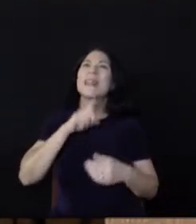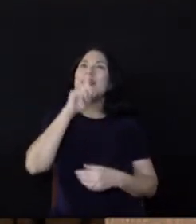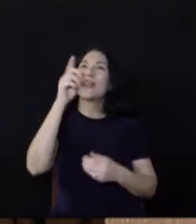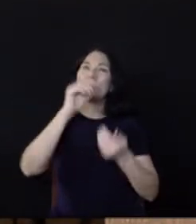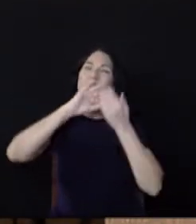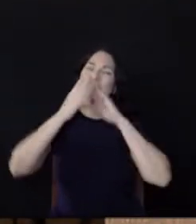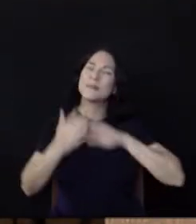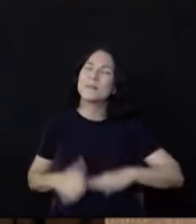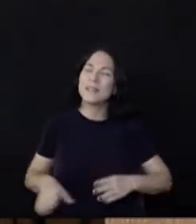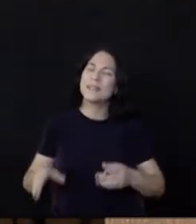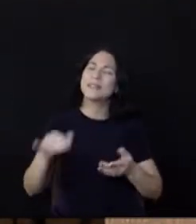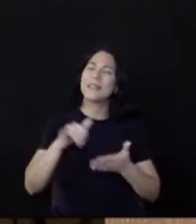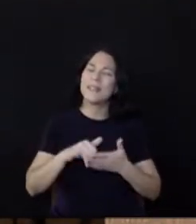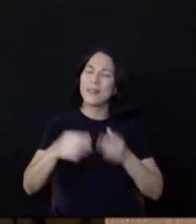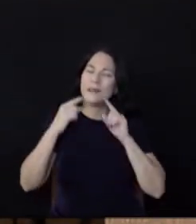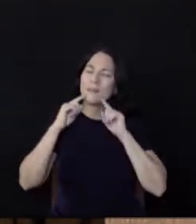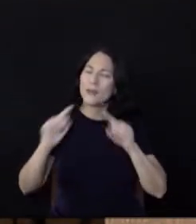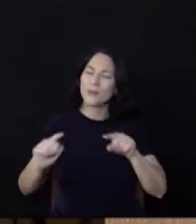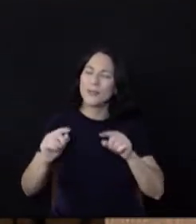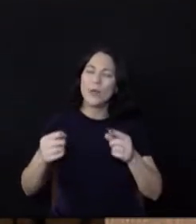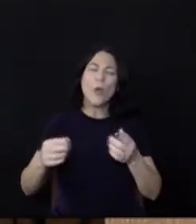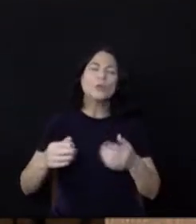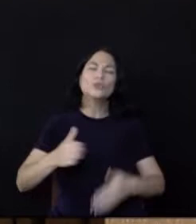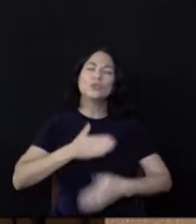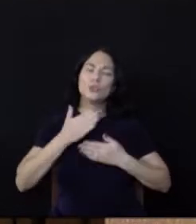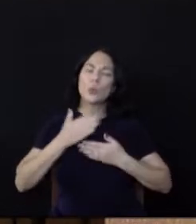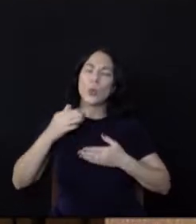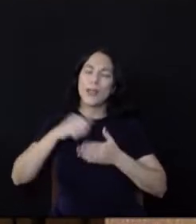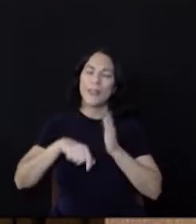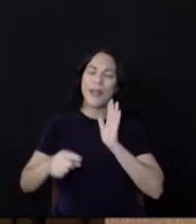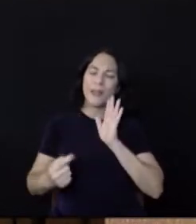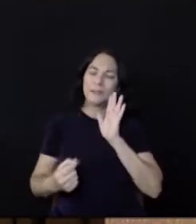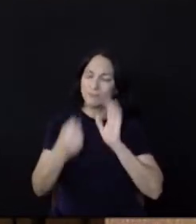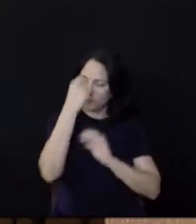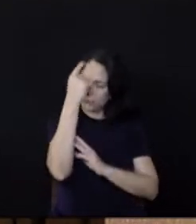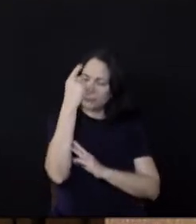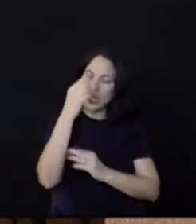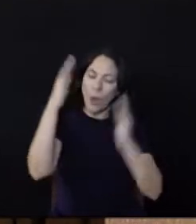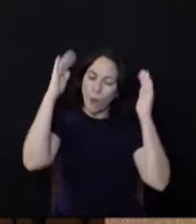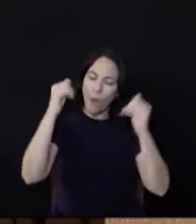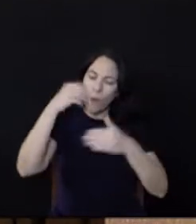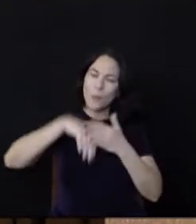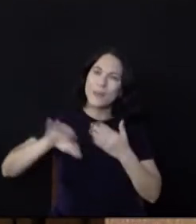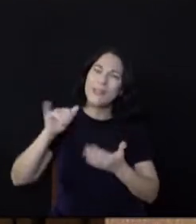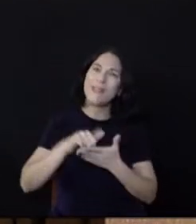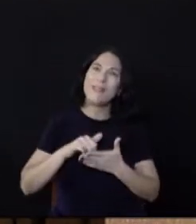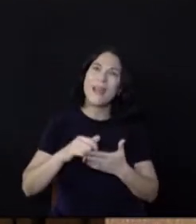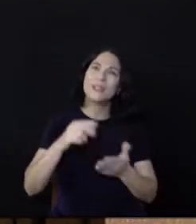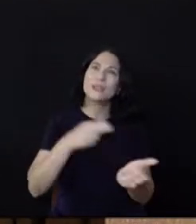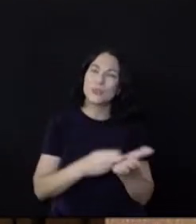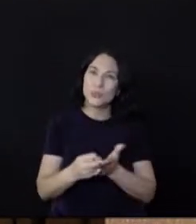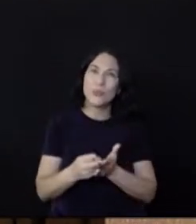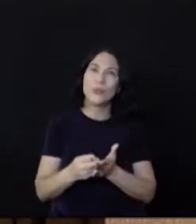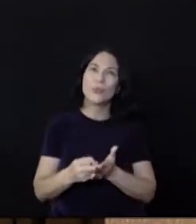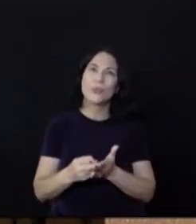in that proclamation. There is joy in that revelation. There is hope in that truth.